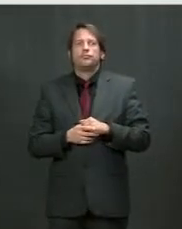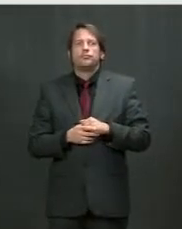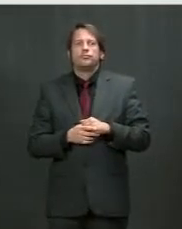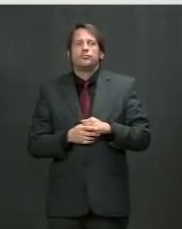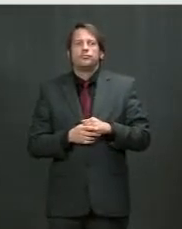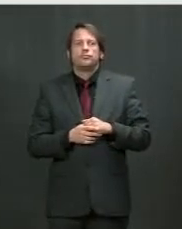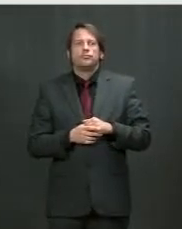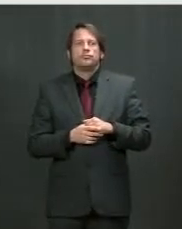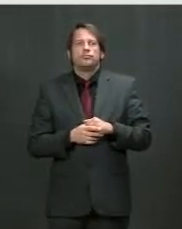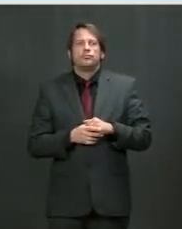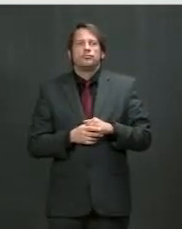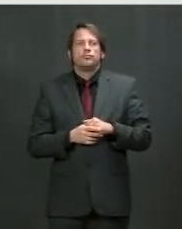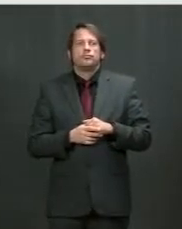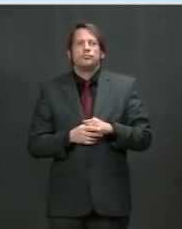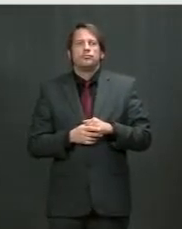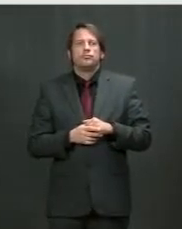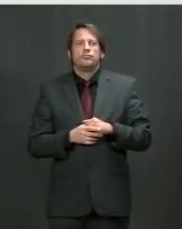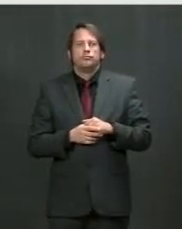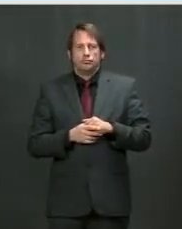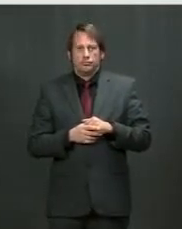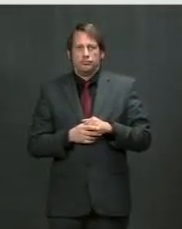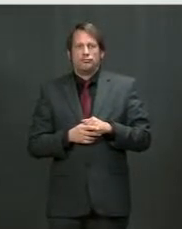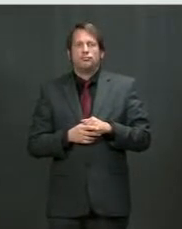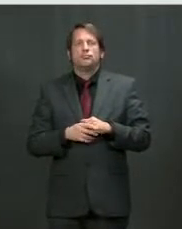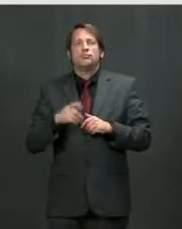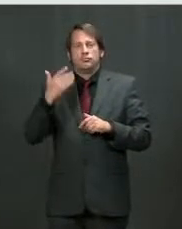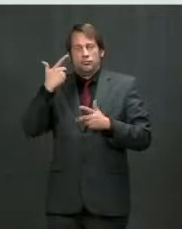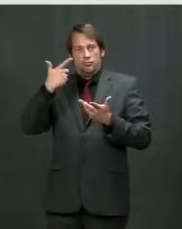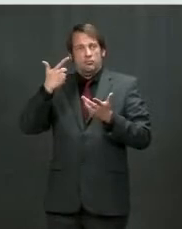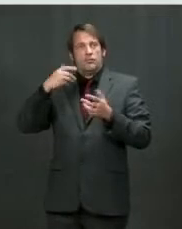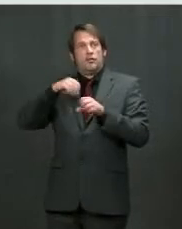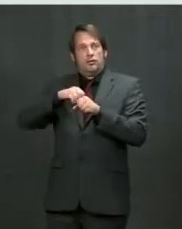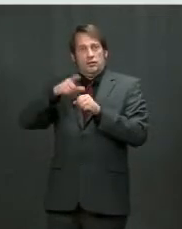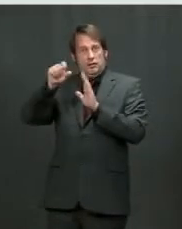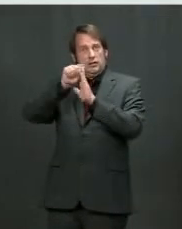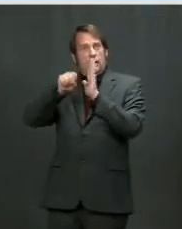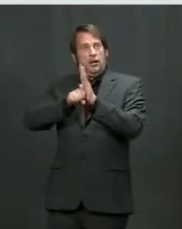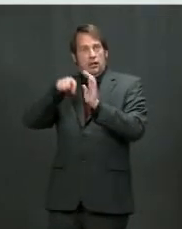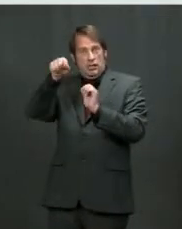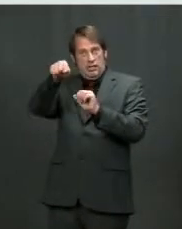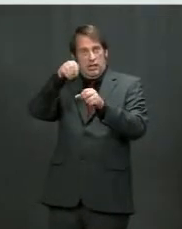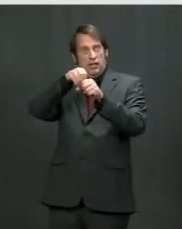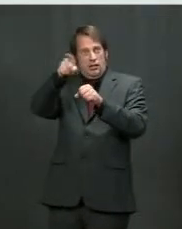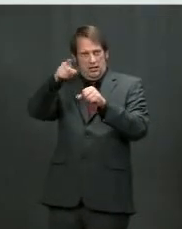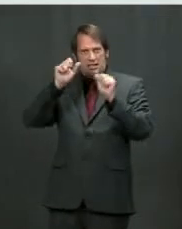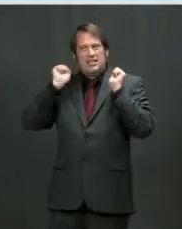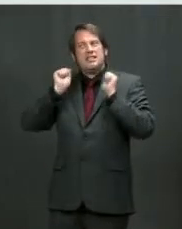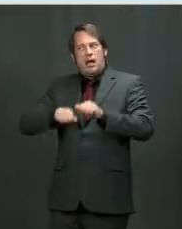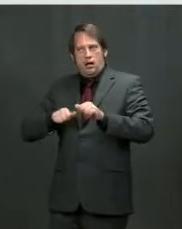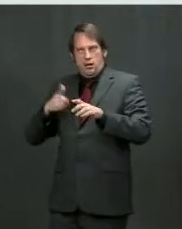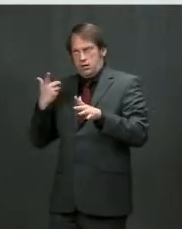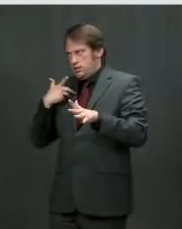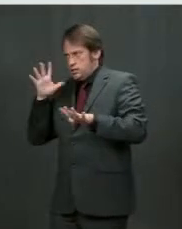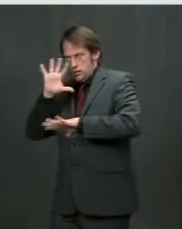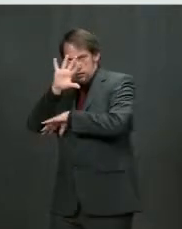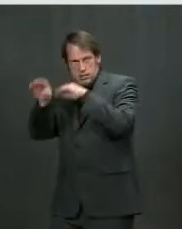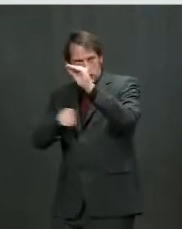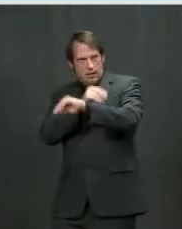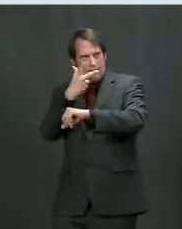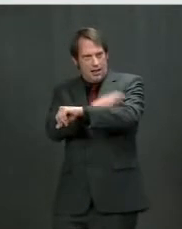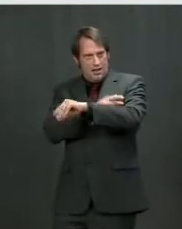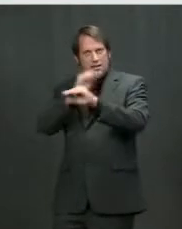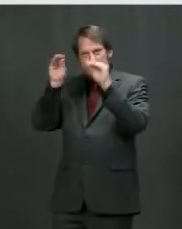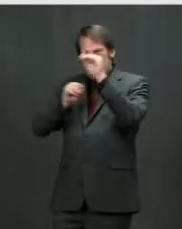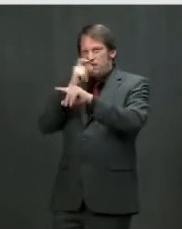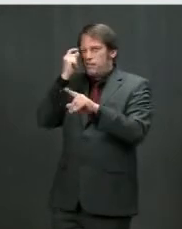ability to move vaccine around, of course, but we're in close contact both through the CDC and direct conversations with the governor